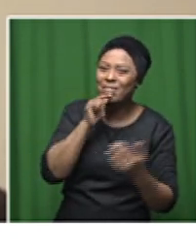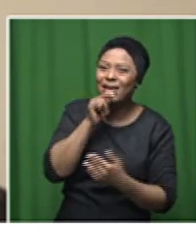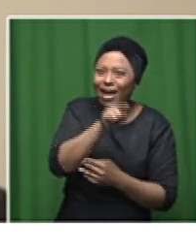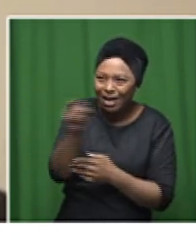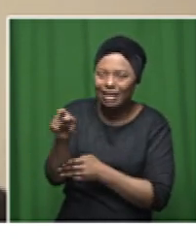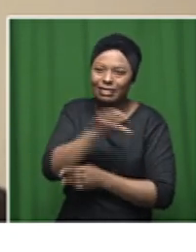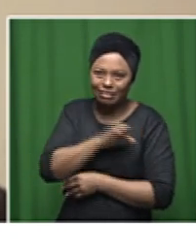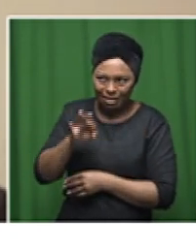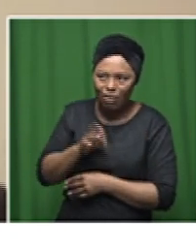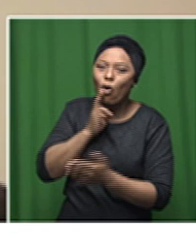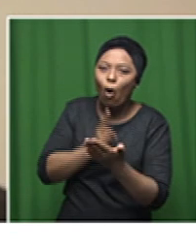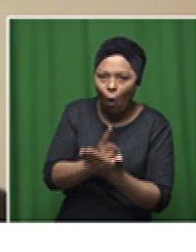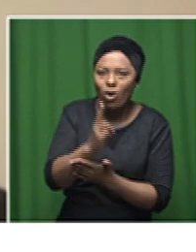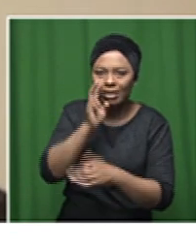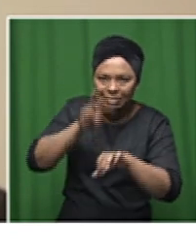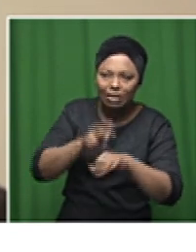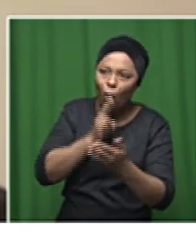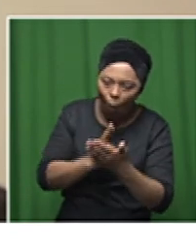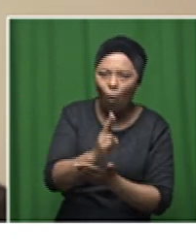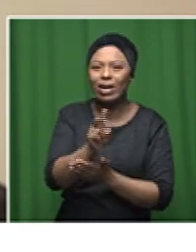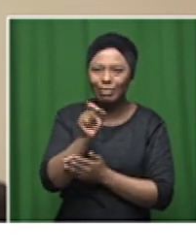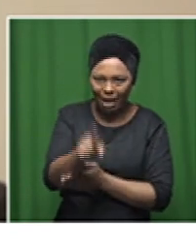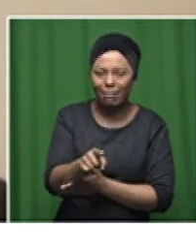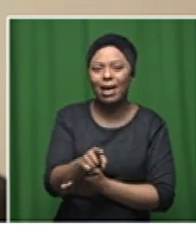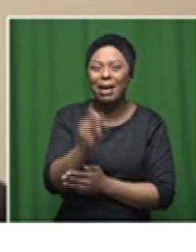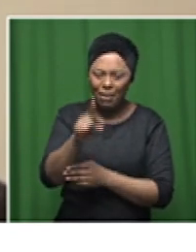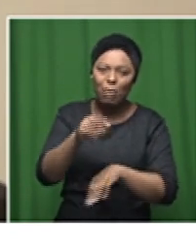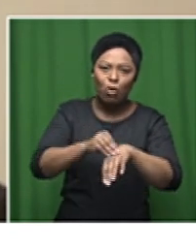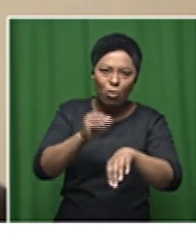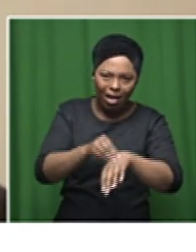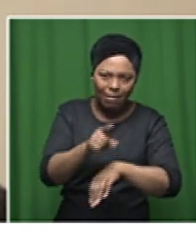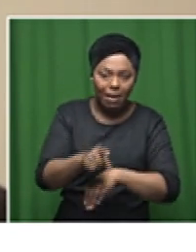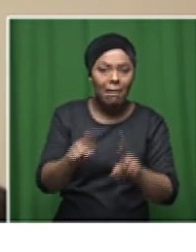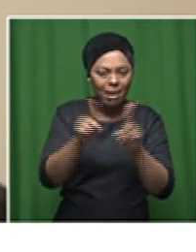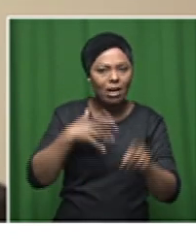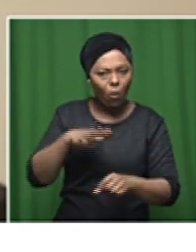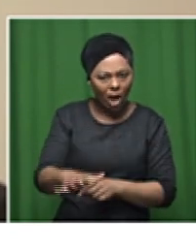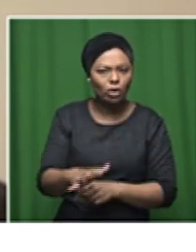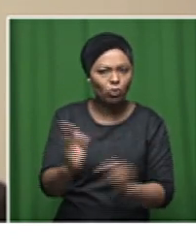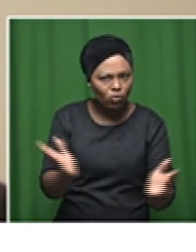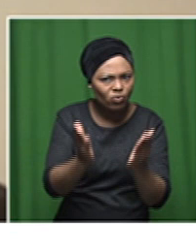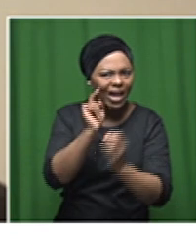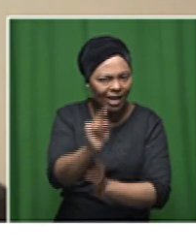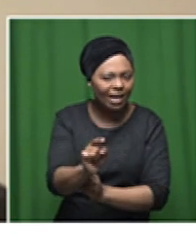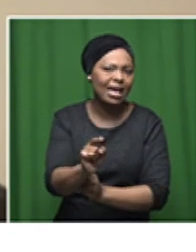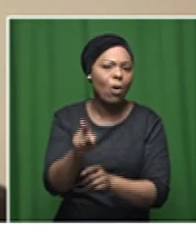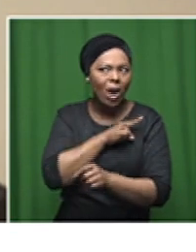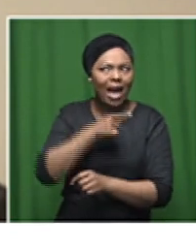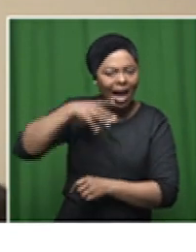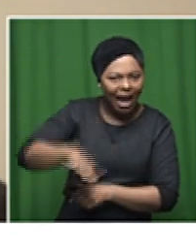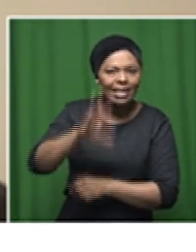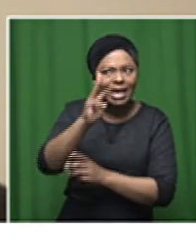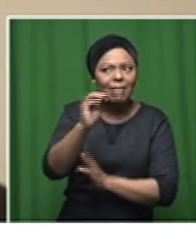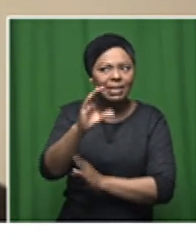the problem that we always encounter. But I want to emphasize this because I would like also other MECs